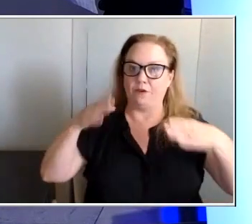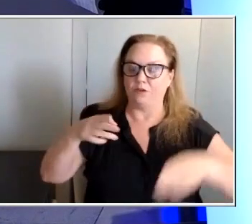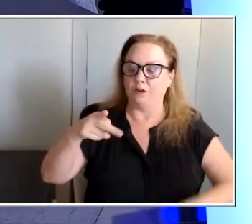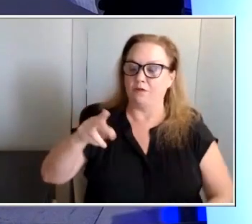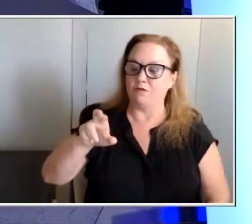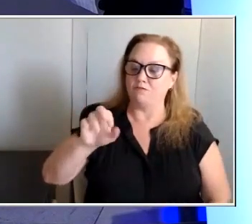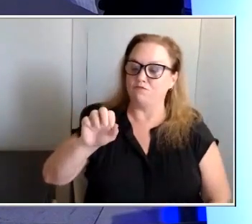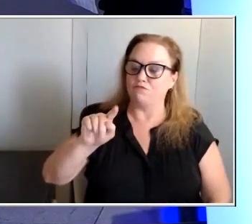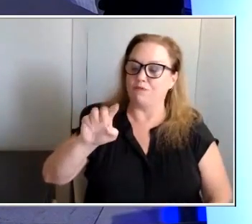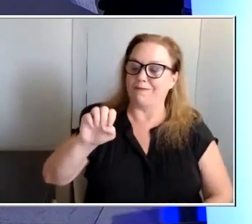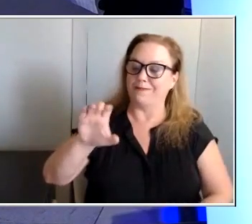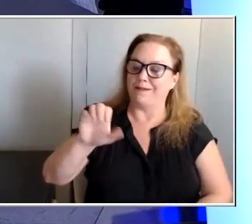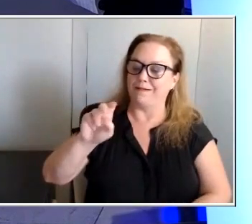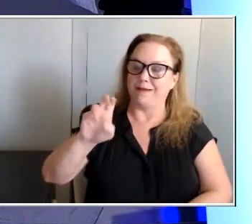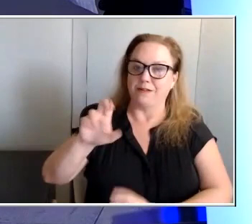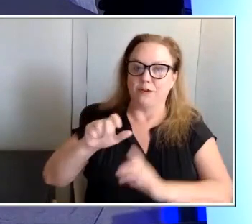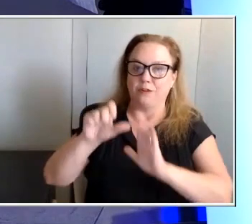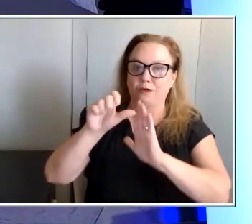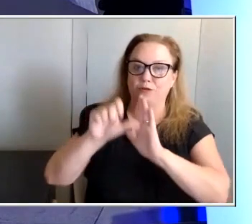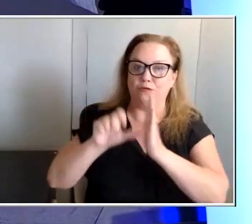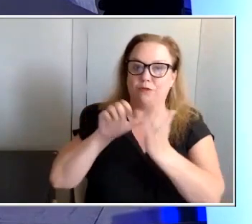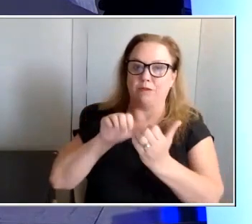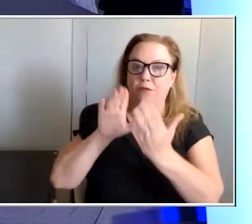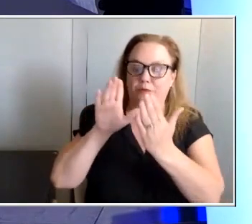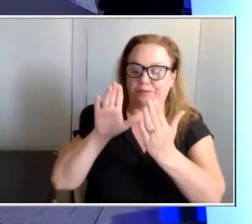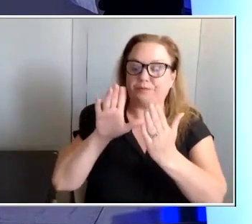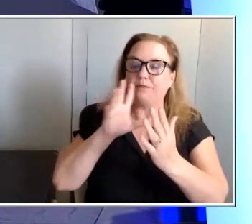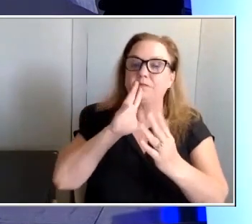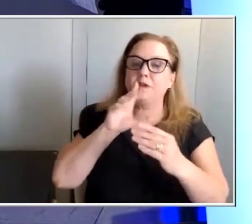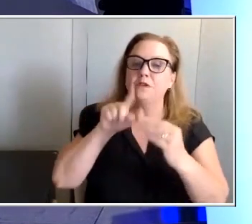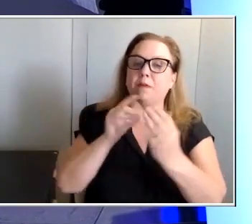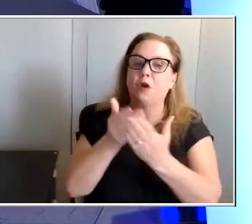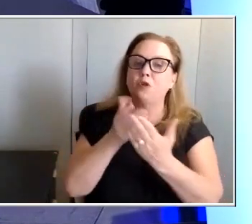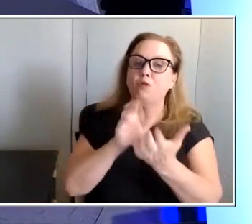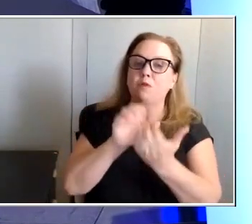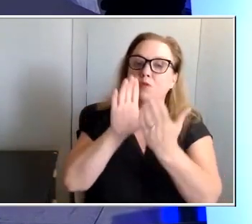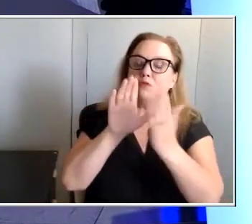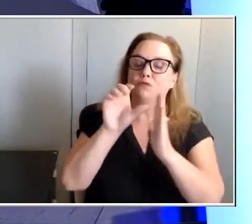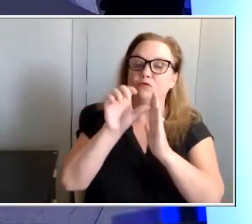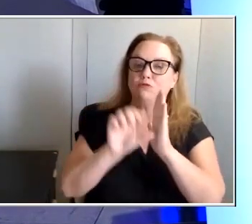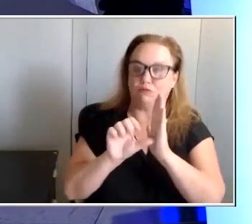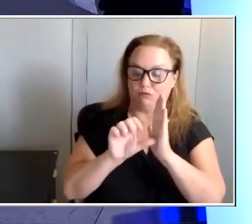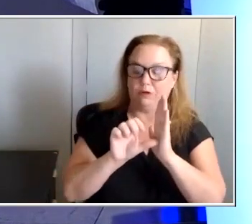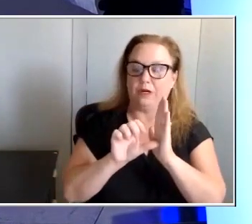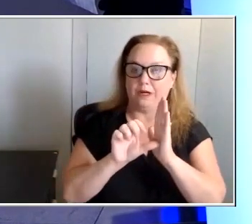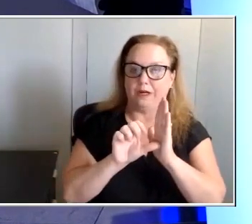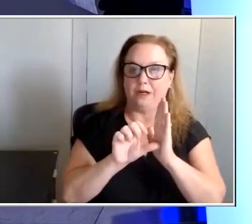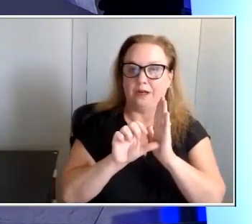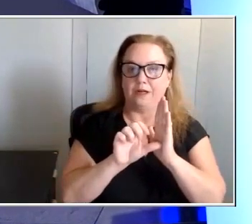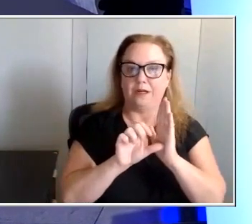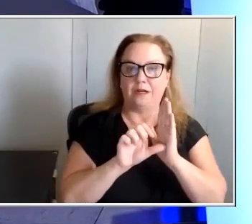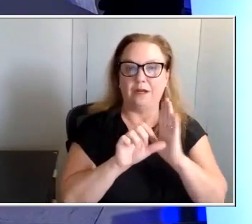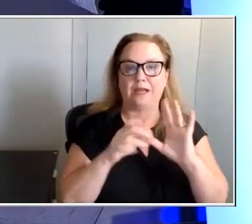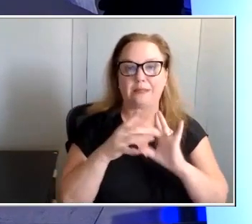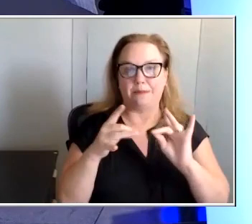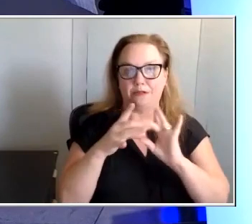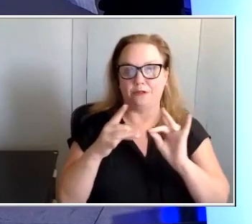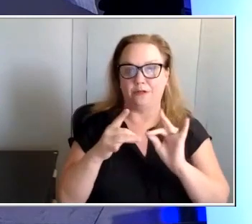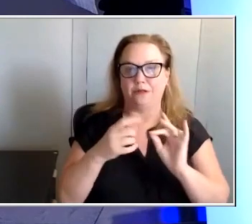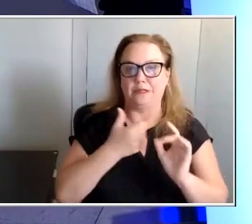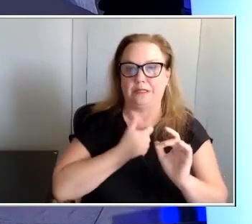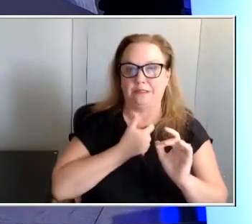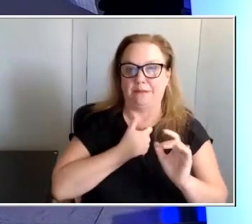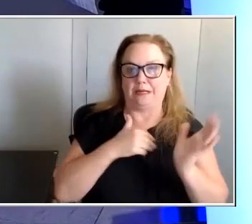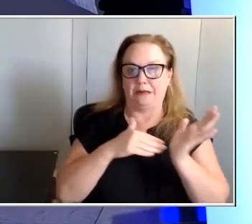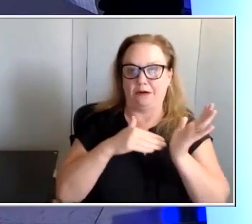to that cancer. He'll tell us about a relatively new approach to prostate surgery. And full disclosure, as mentioned, he is my doc,